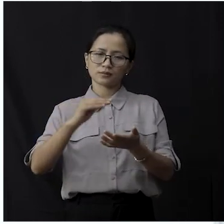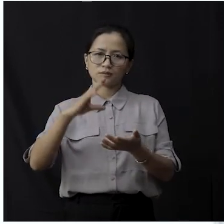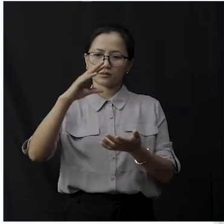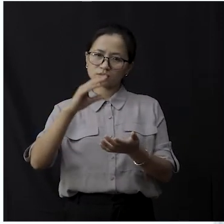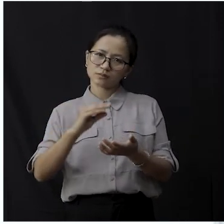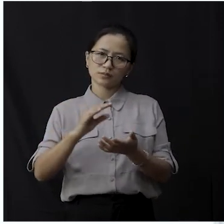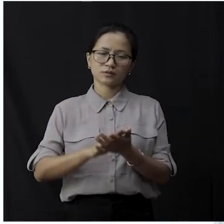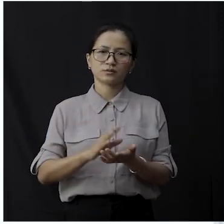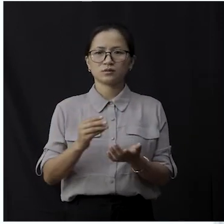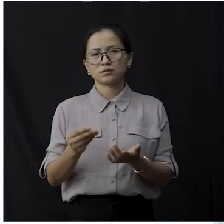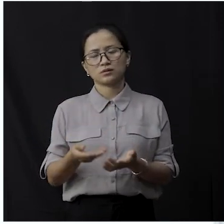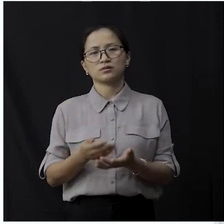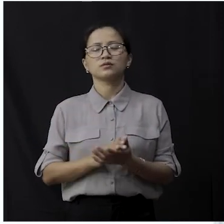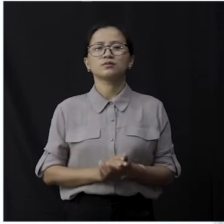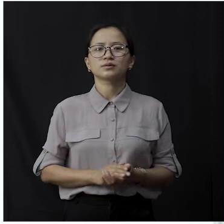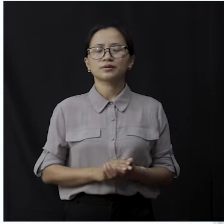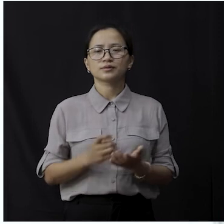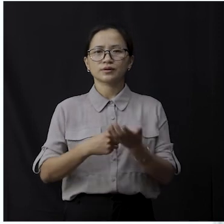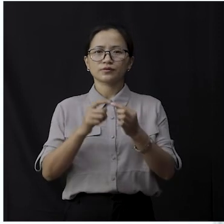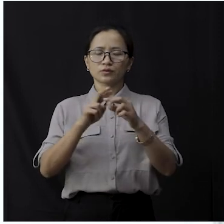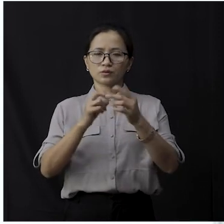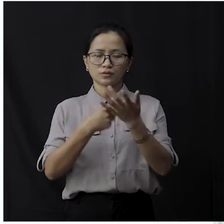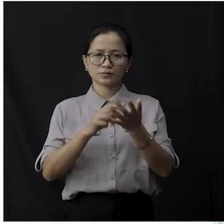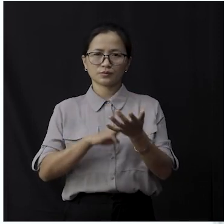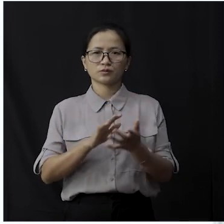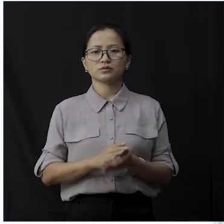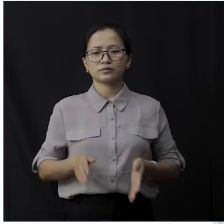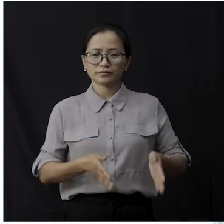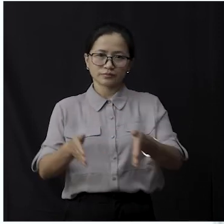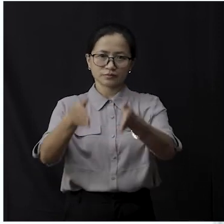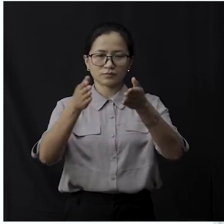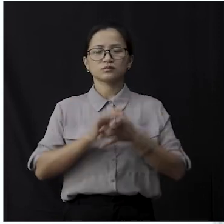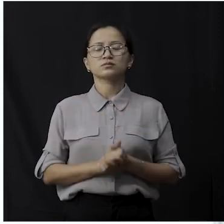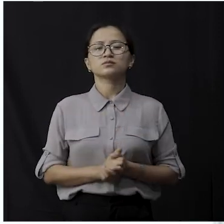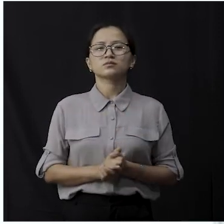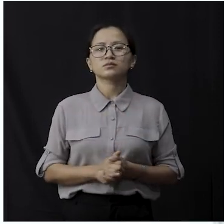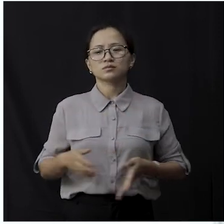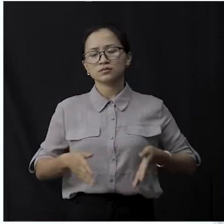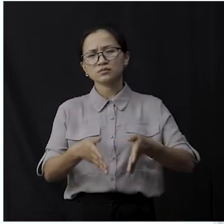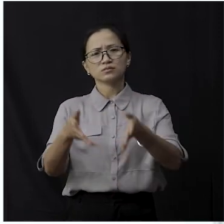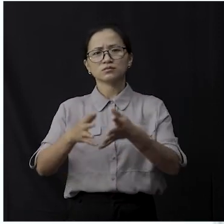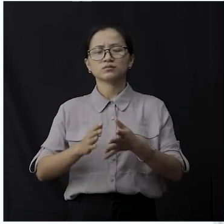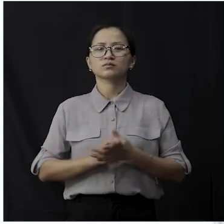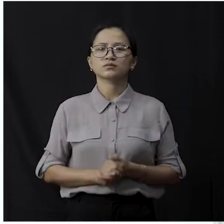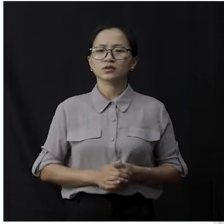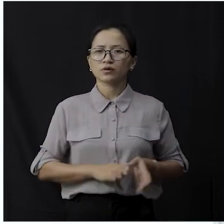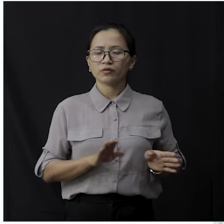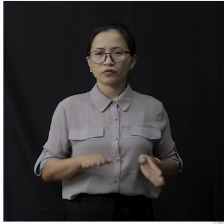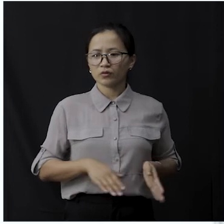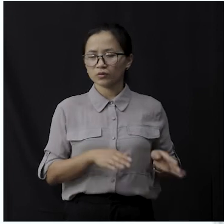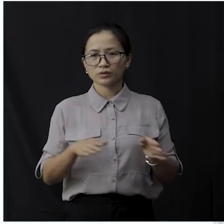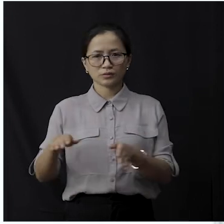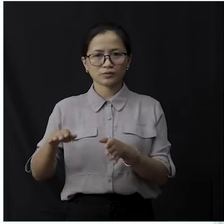snow melts and it forms into a river. So river, they will start flowing